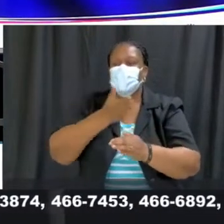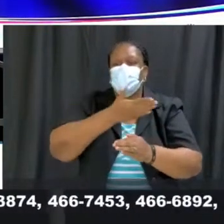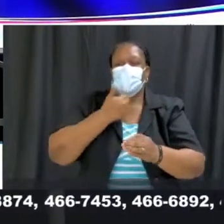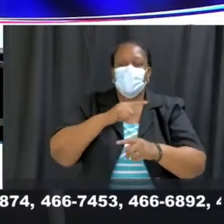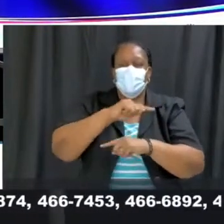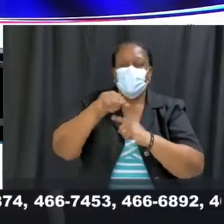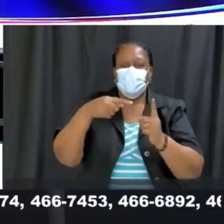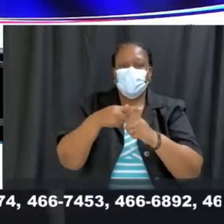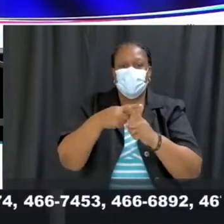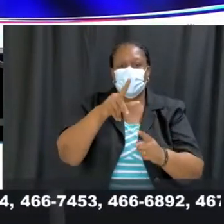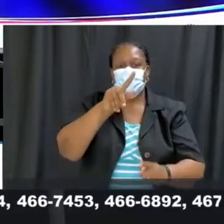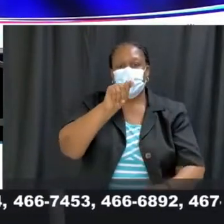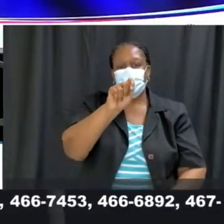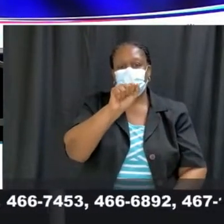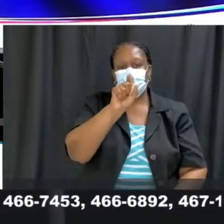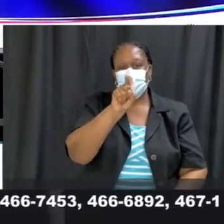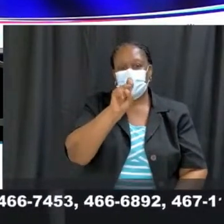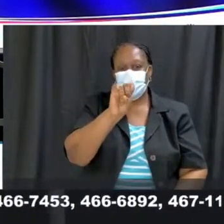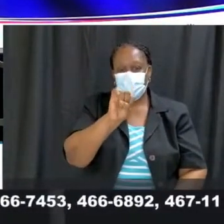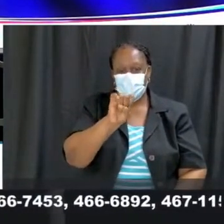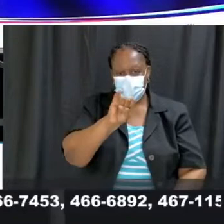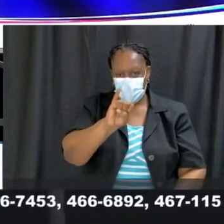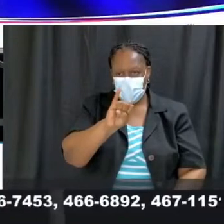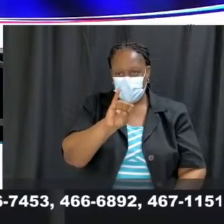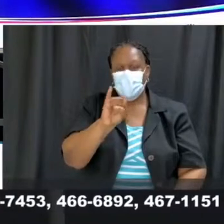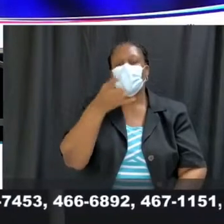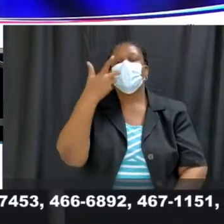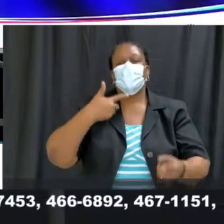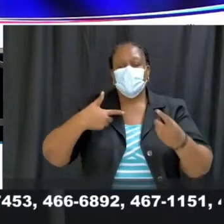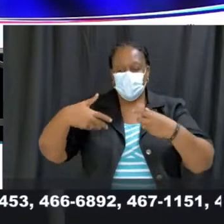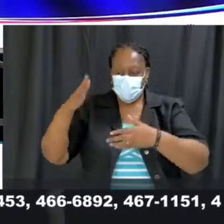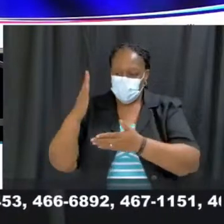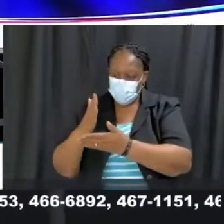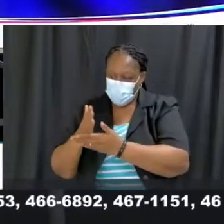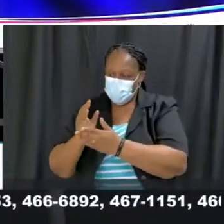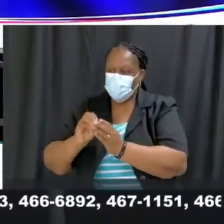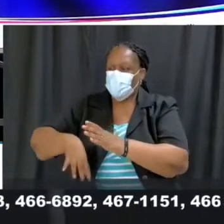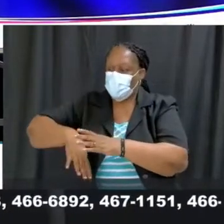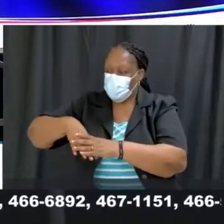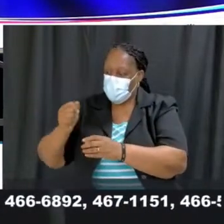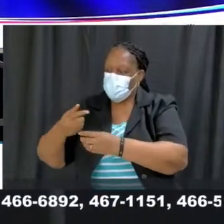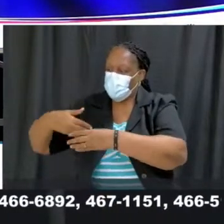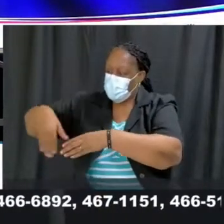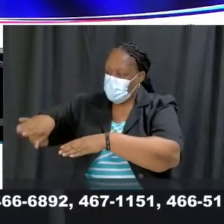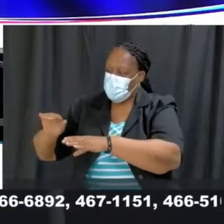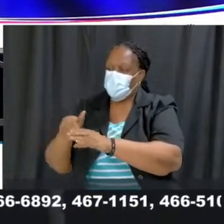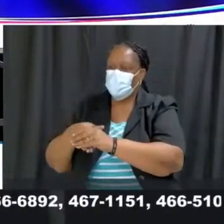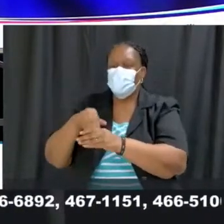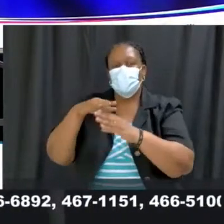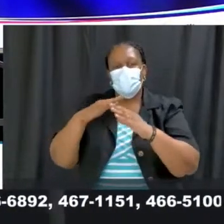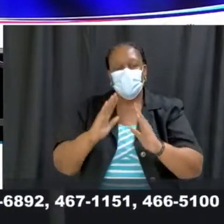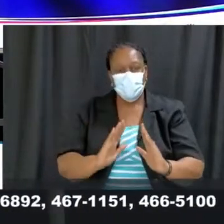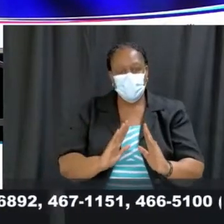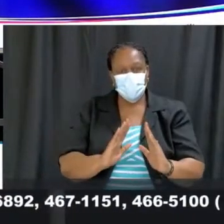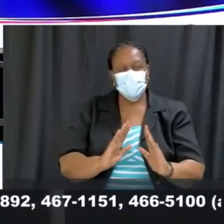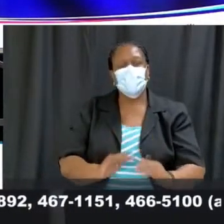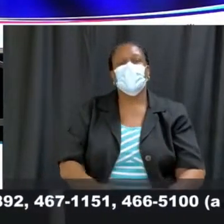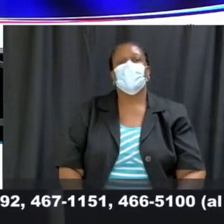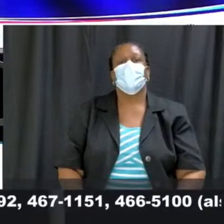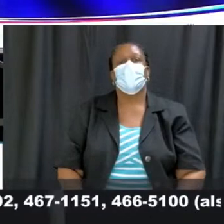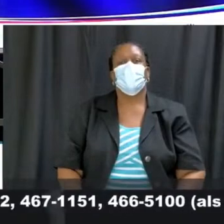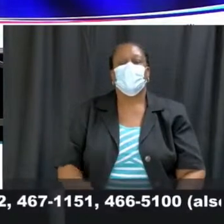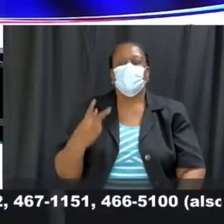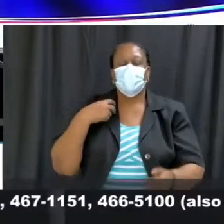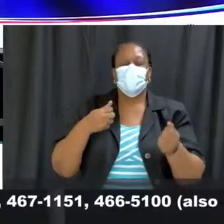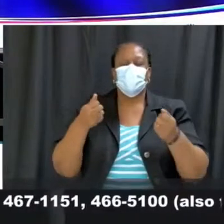the challenges that we are having with persons going home. We are appealing to the general public as we attempt